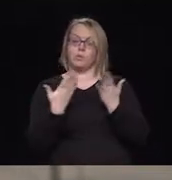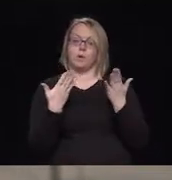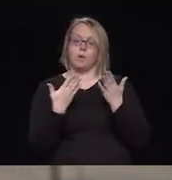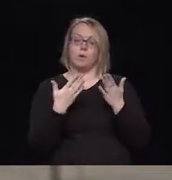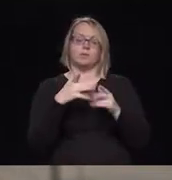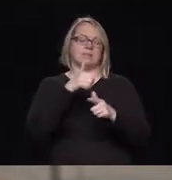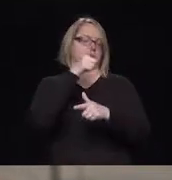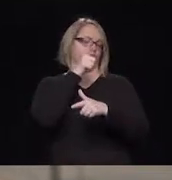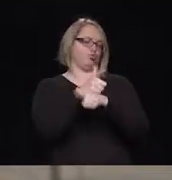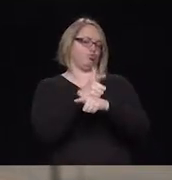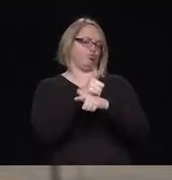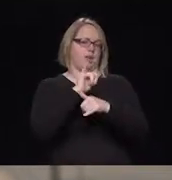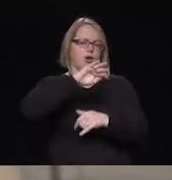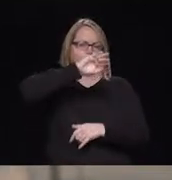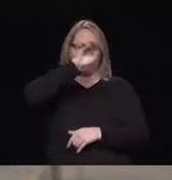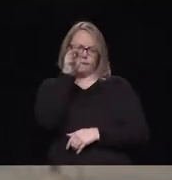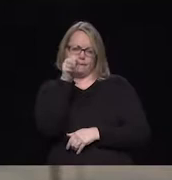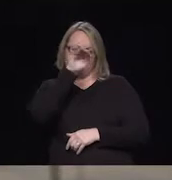we call the sister.